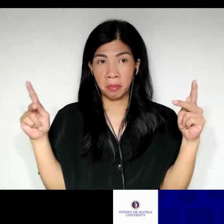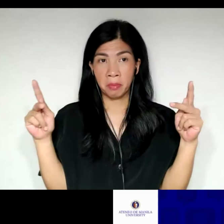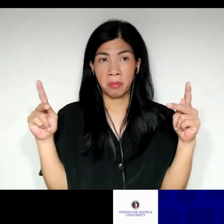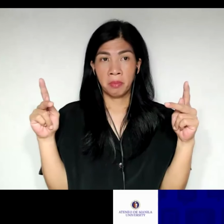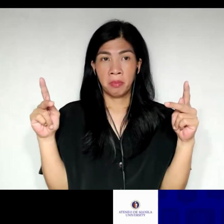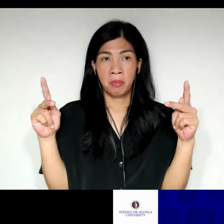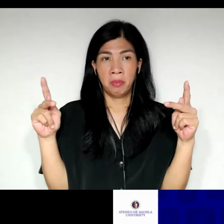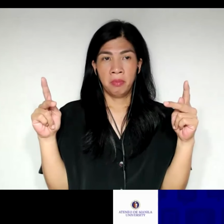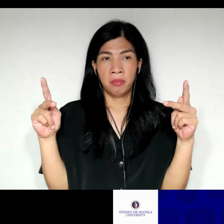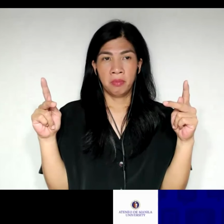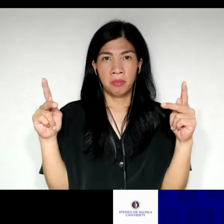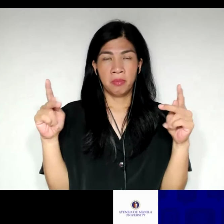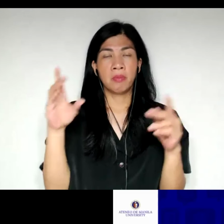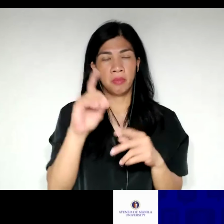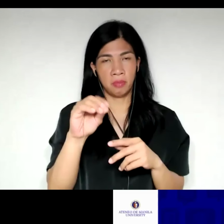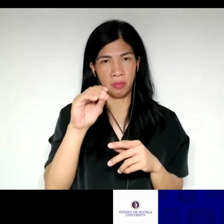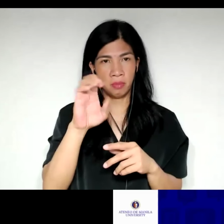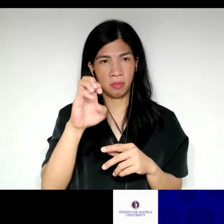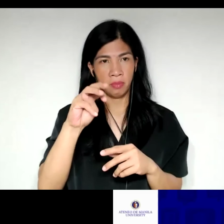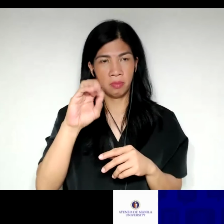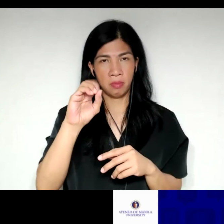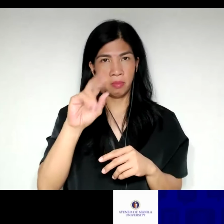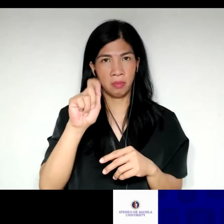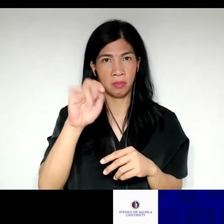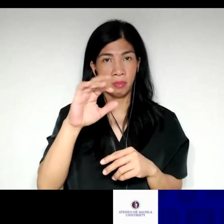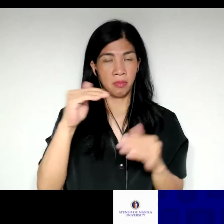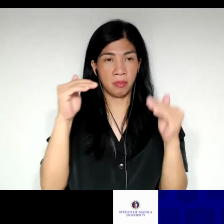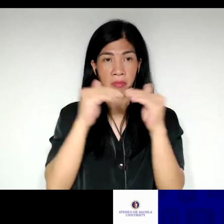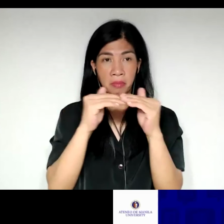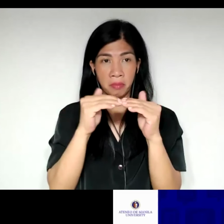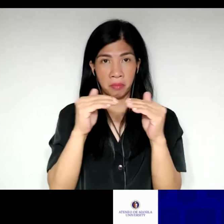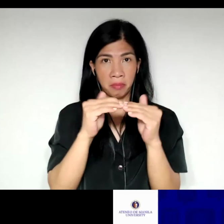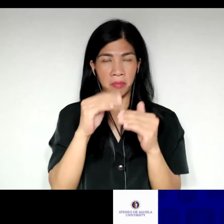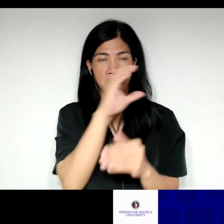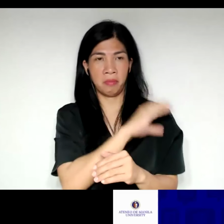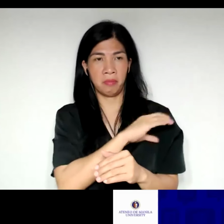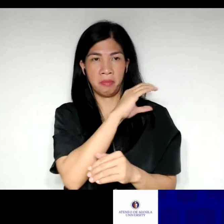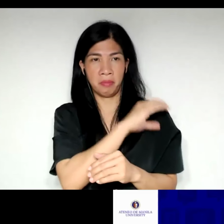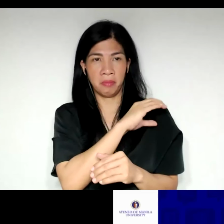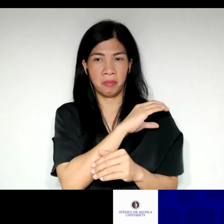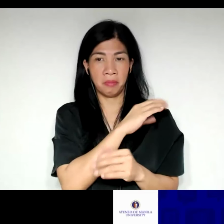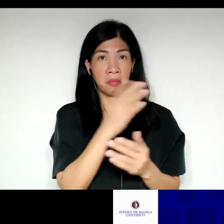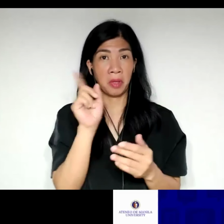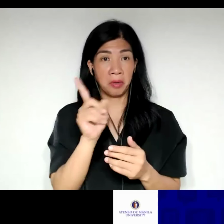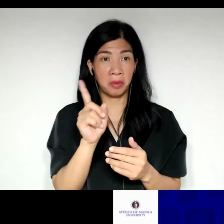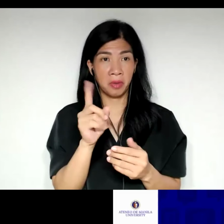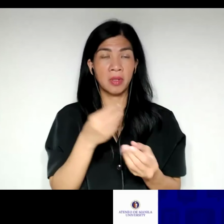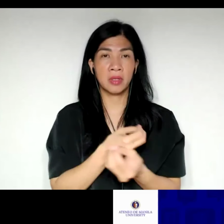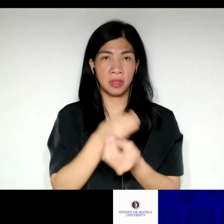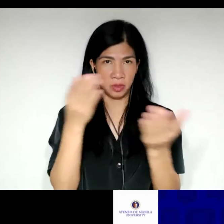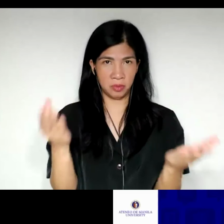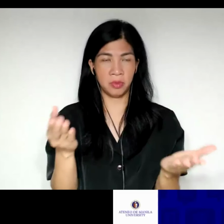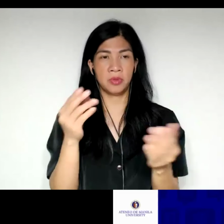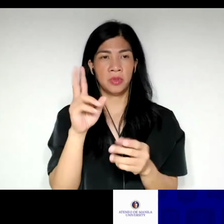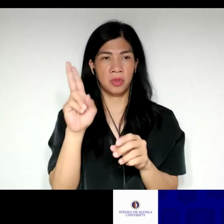and has some sort of democratic levels or characteristics here is the distribution